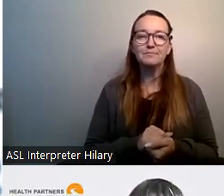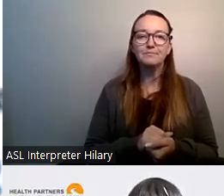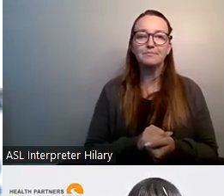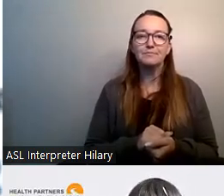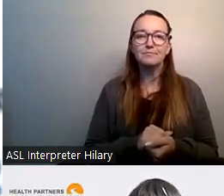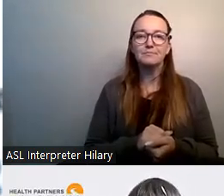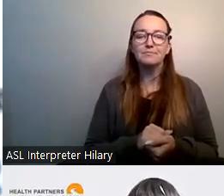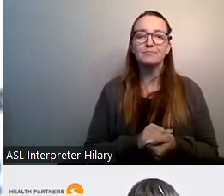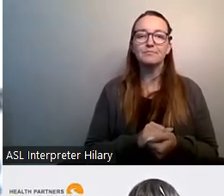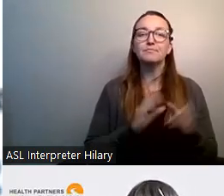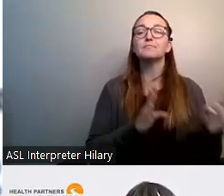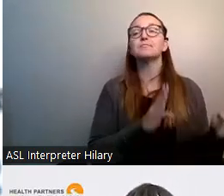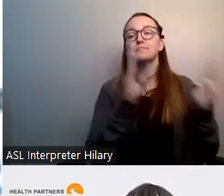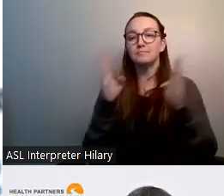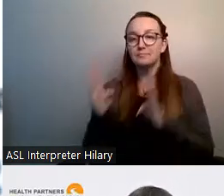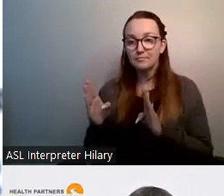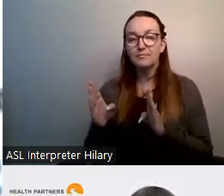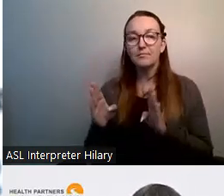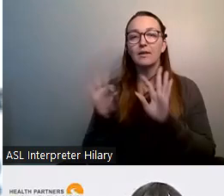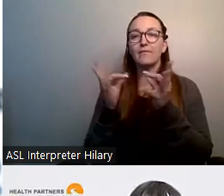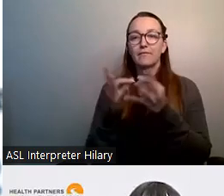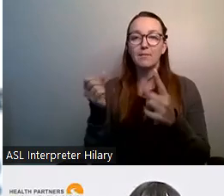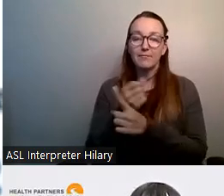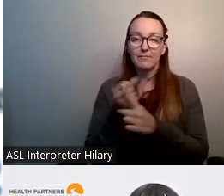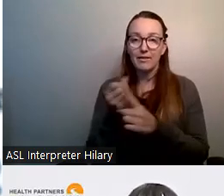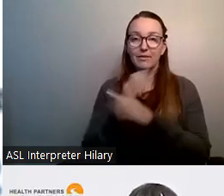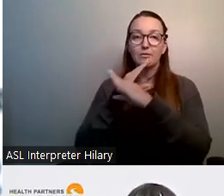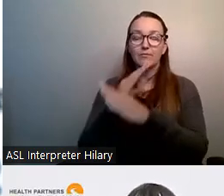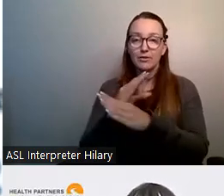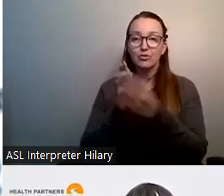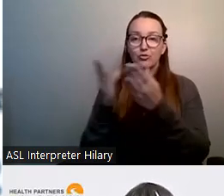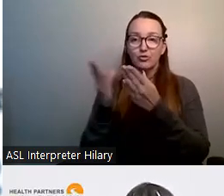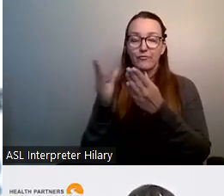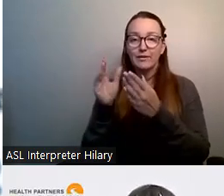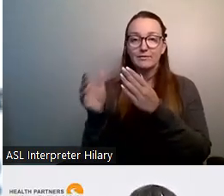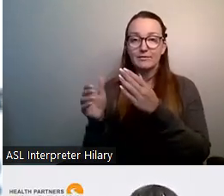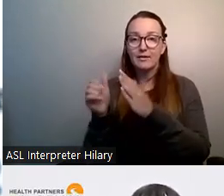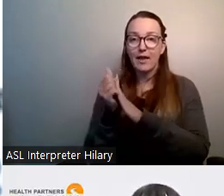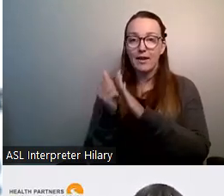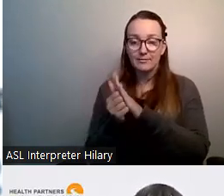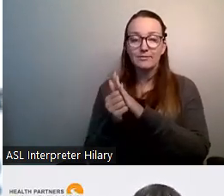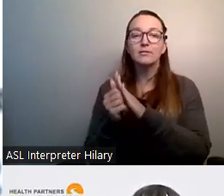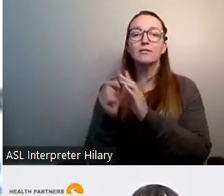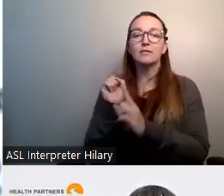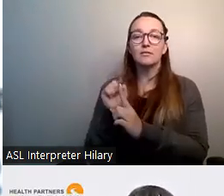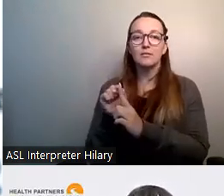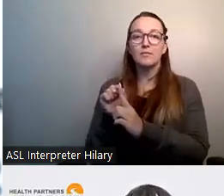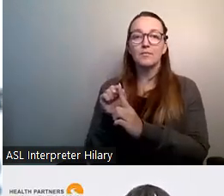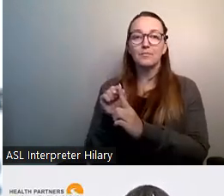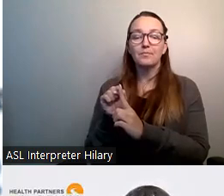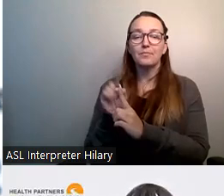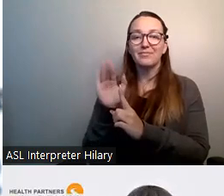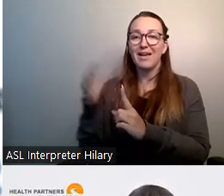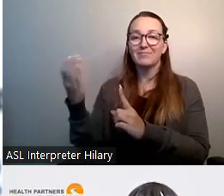On the other side, the Family Violence Prevention and Services Act funded Domestic Violence Service Network funds